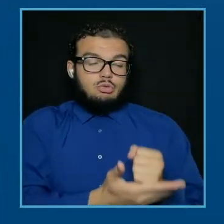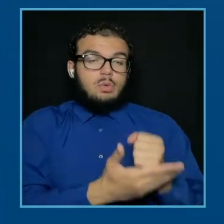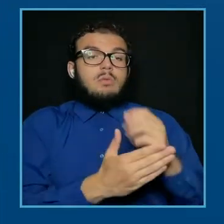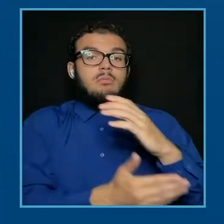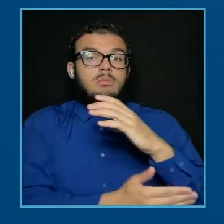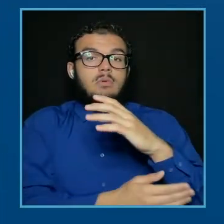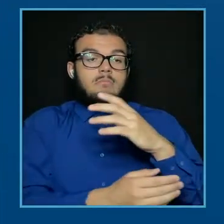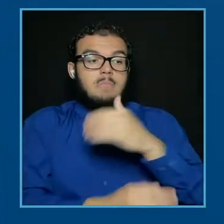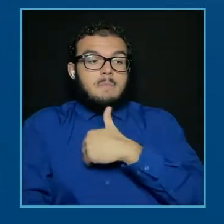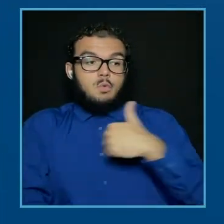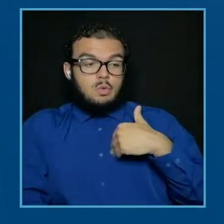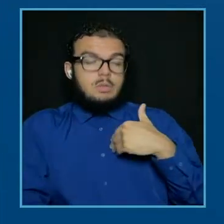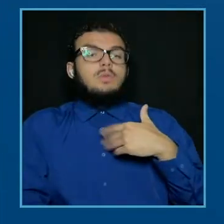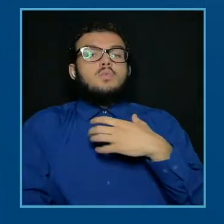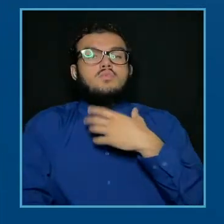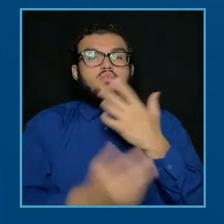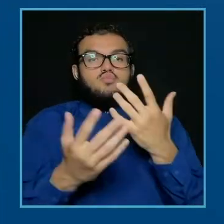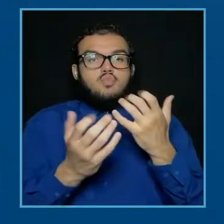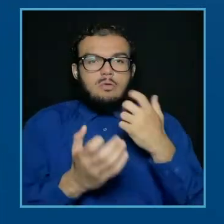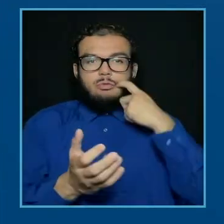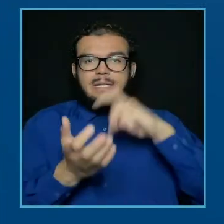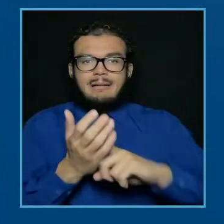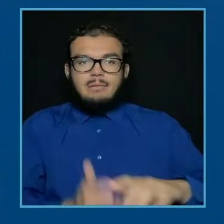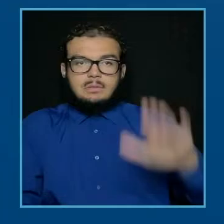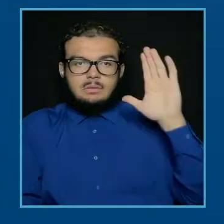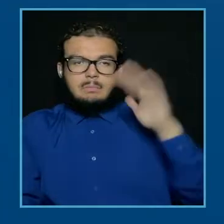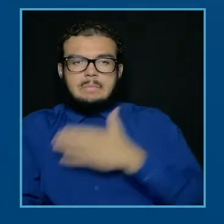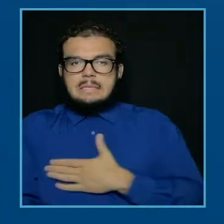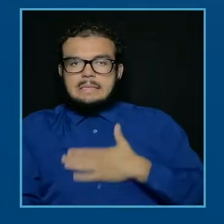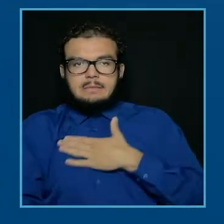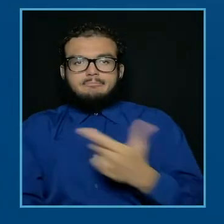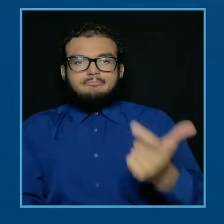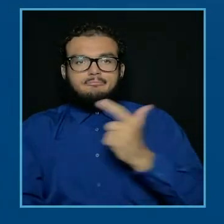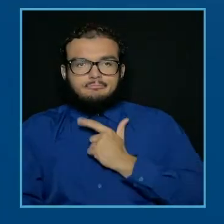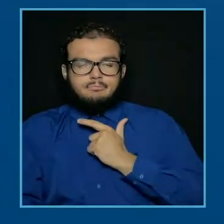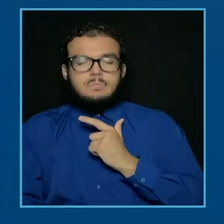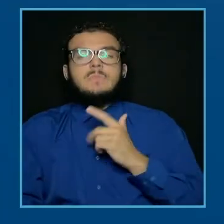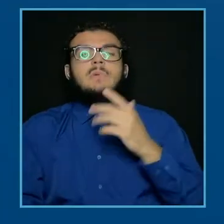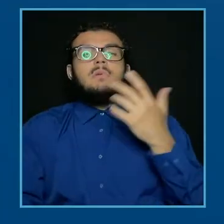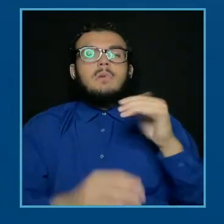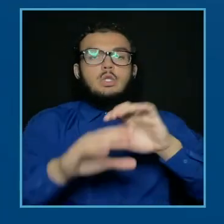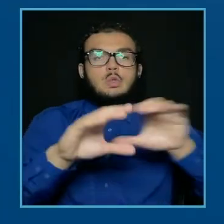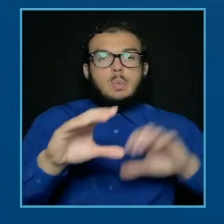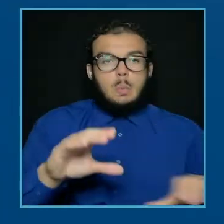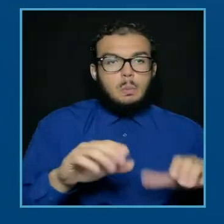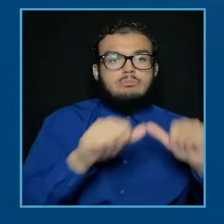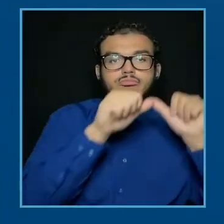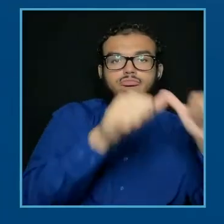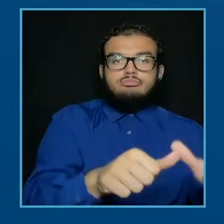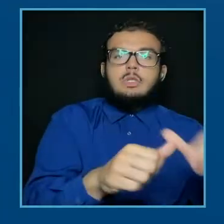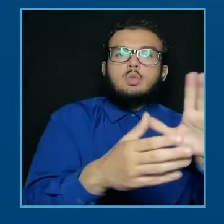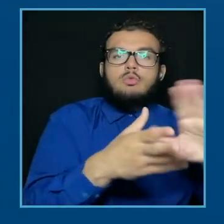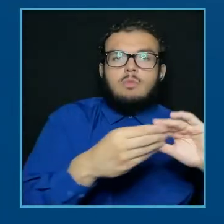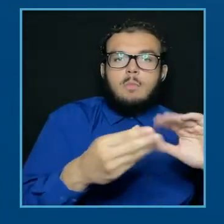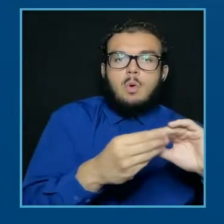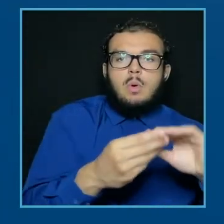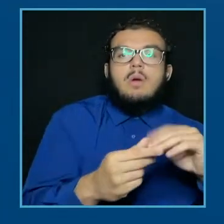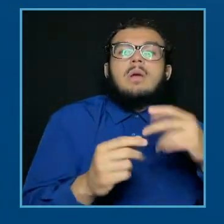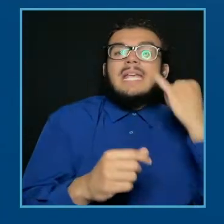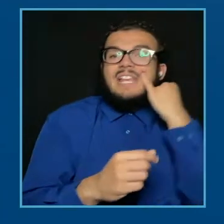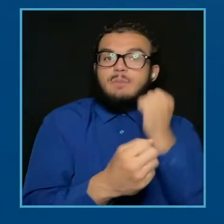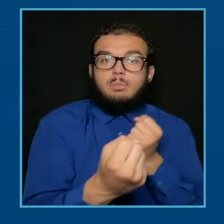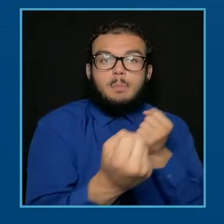members wish to recognize, please raise your hand now via Zoom and state at the beginning of your remarks whether you